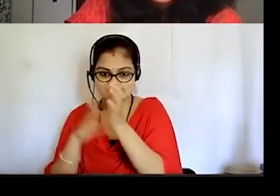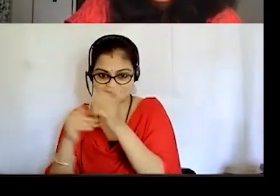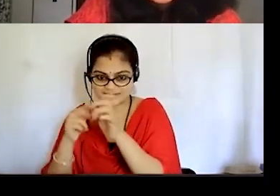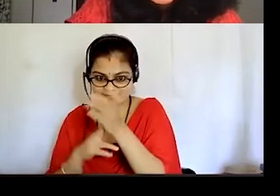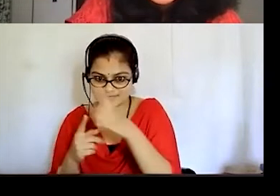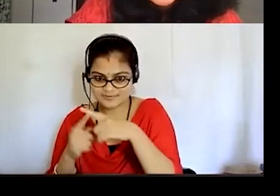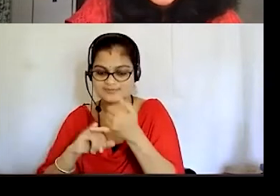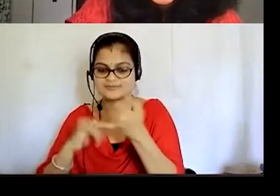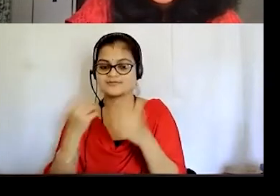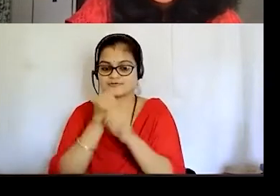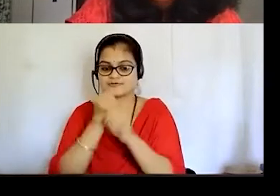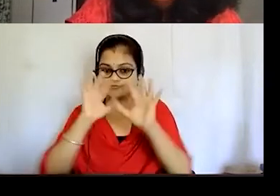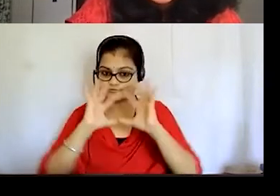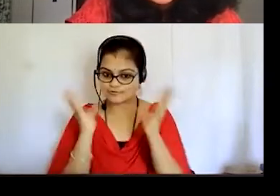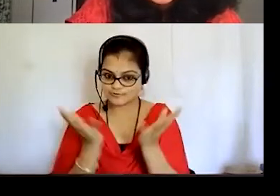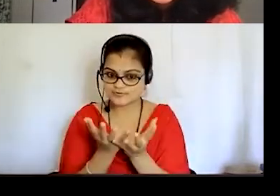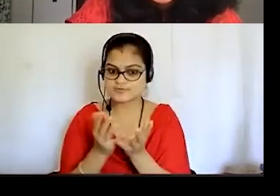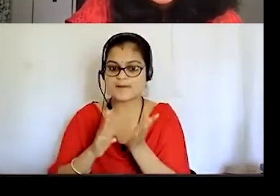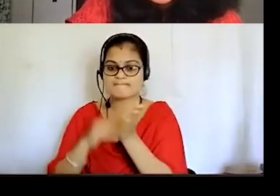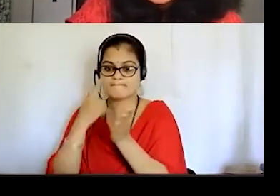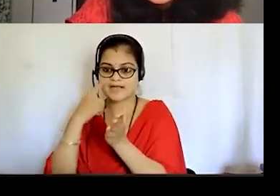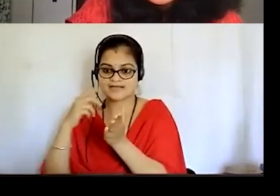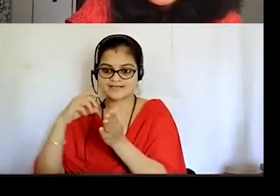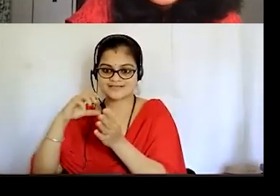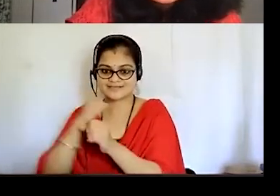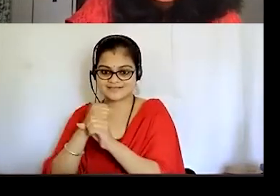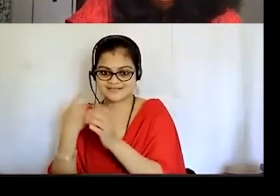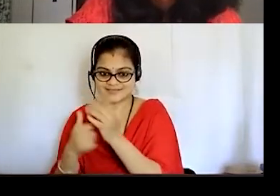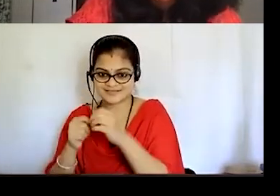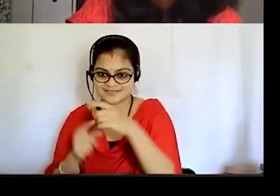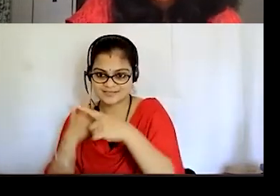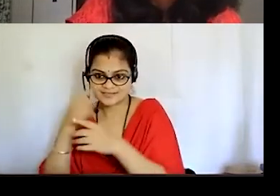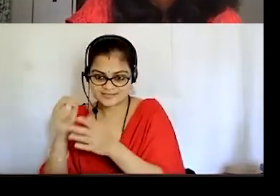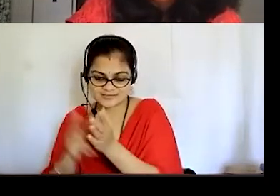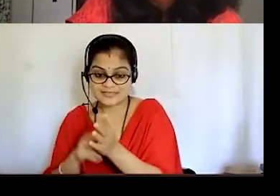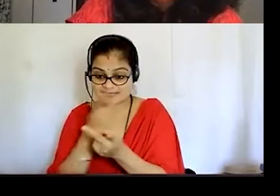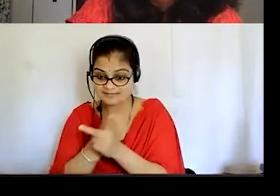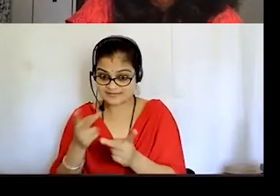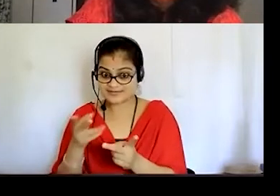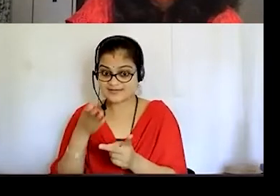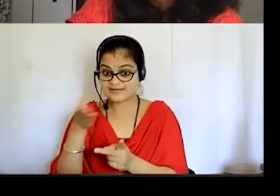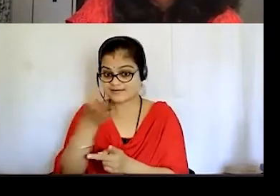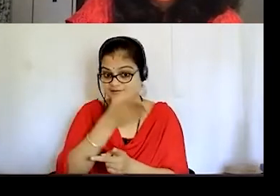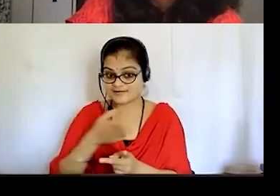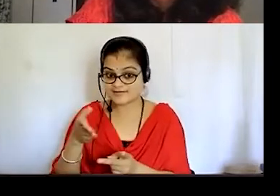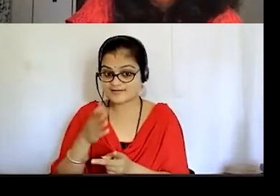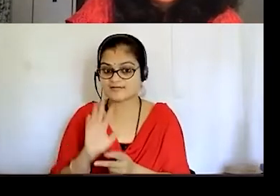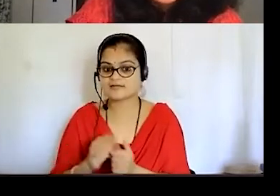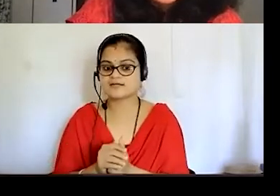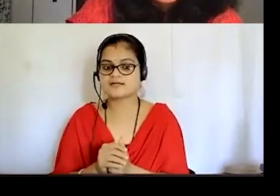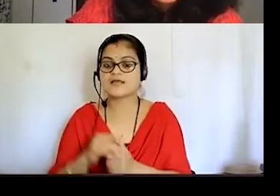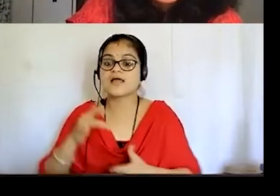geography, codification, migration. All these elements are intimately intertwined